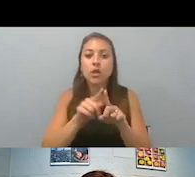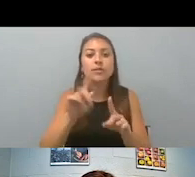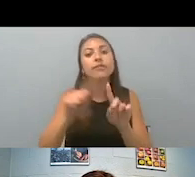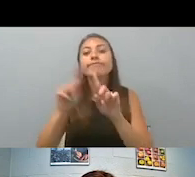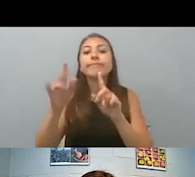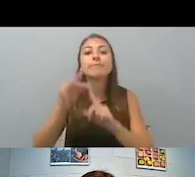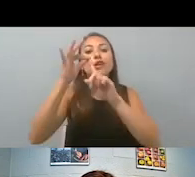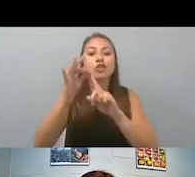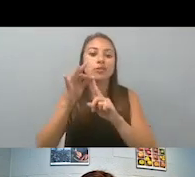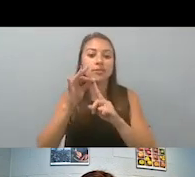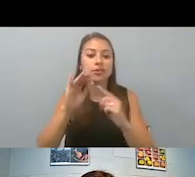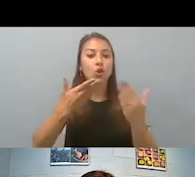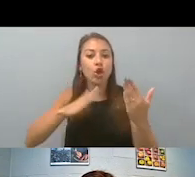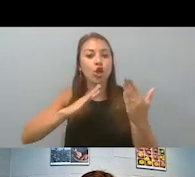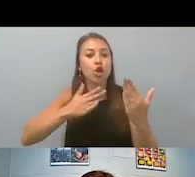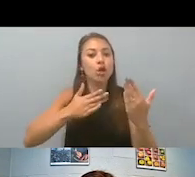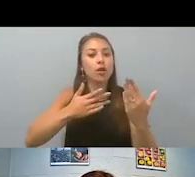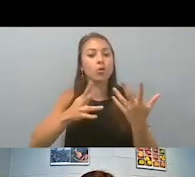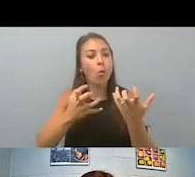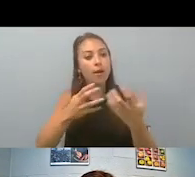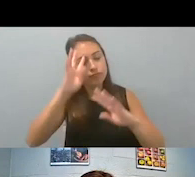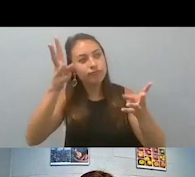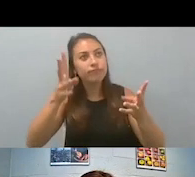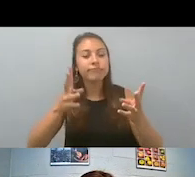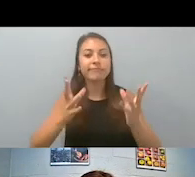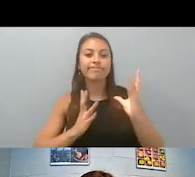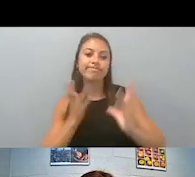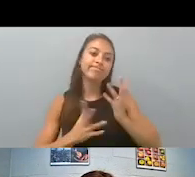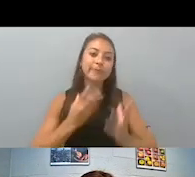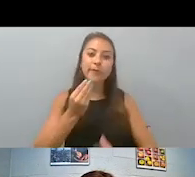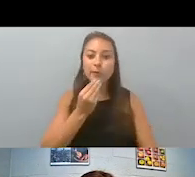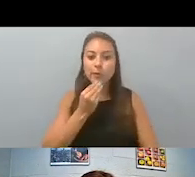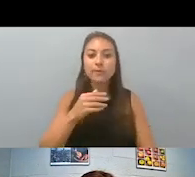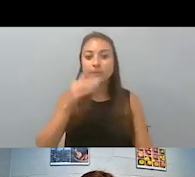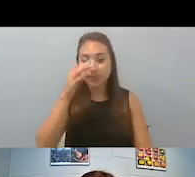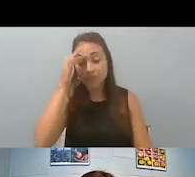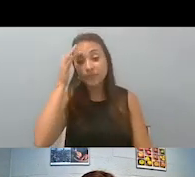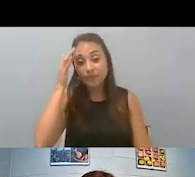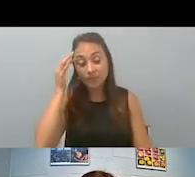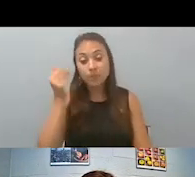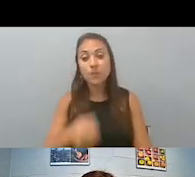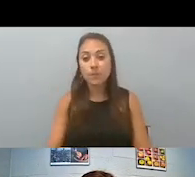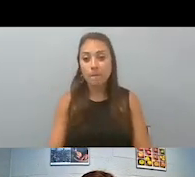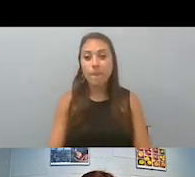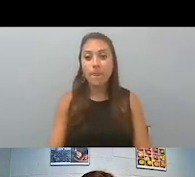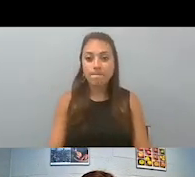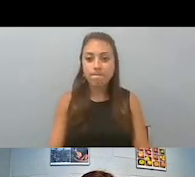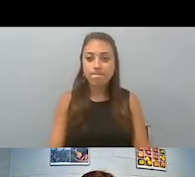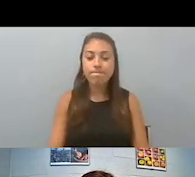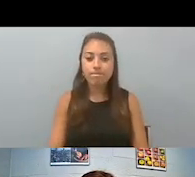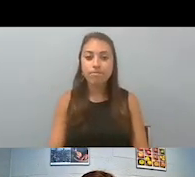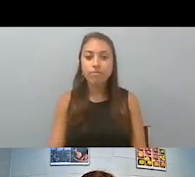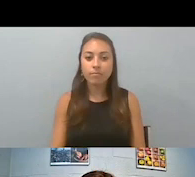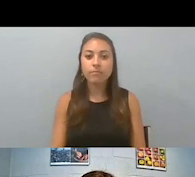It's a very chef-driven menu. So we try to introduce on-trend items at this location. And the